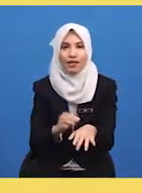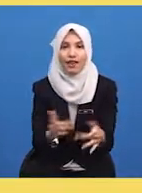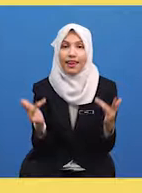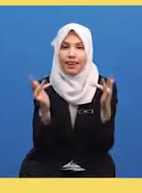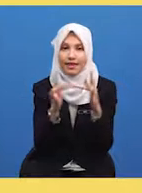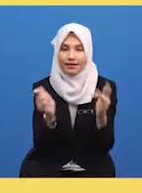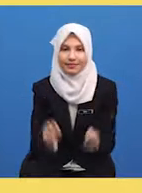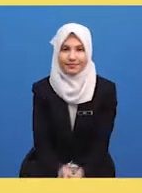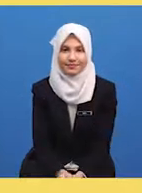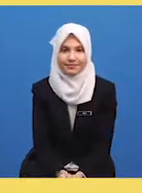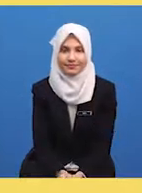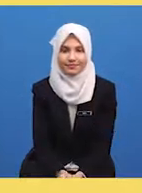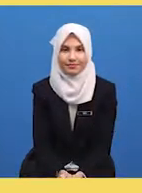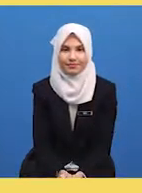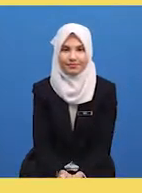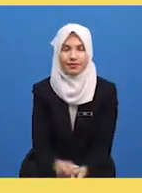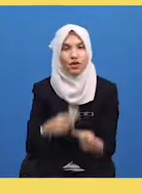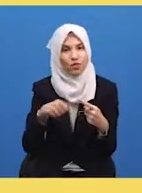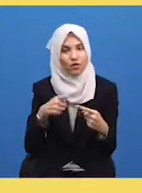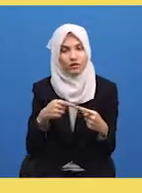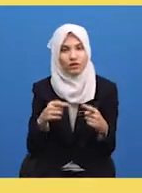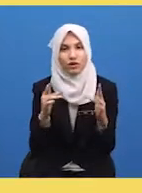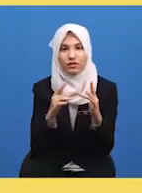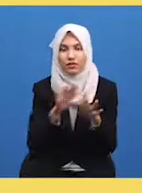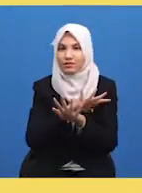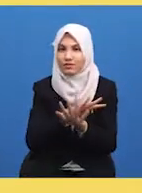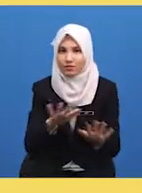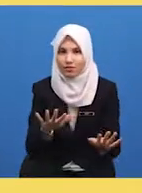When you're online, don't